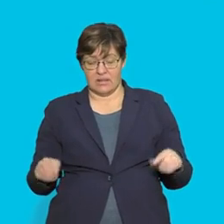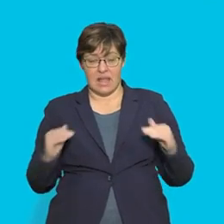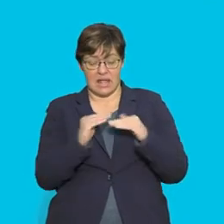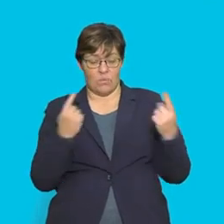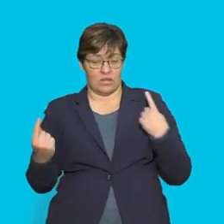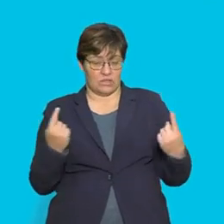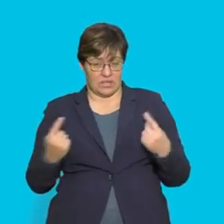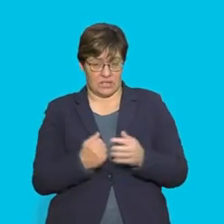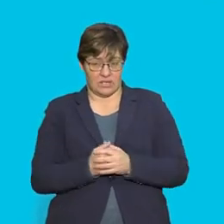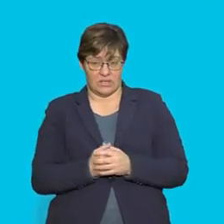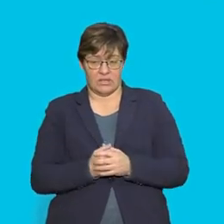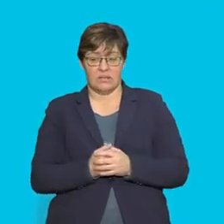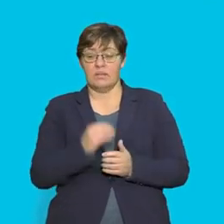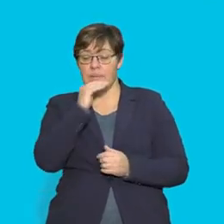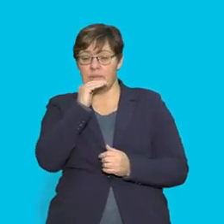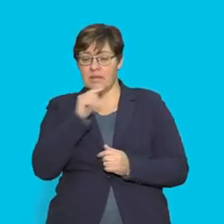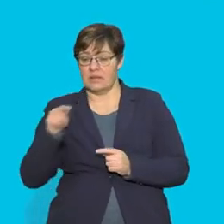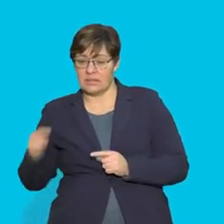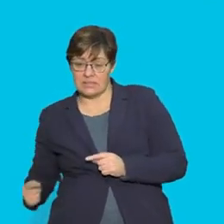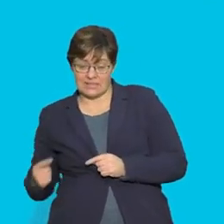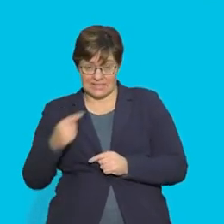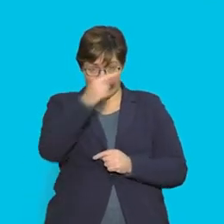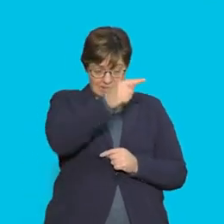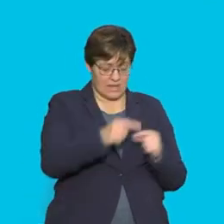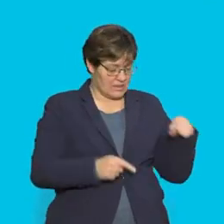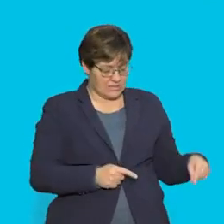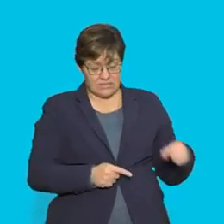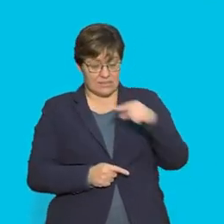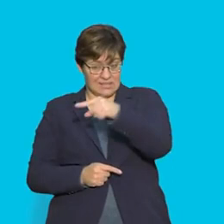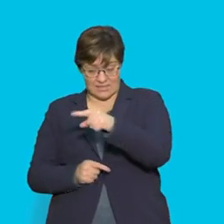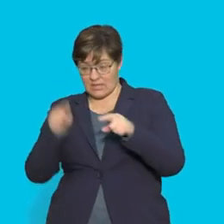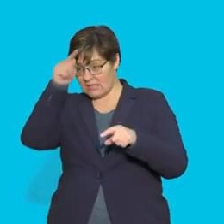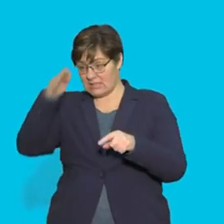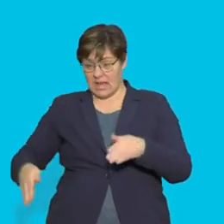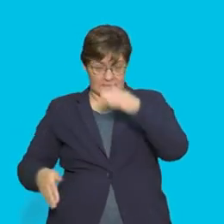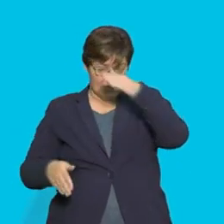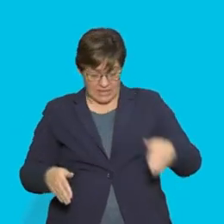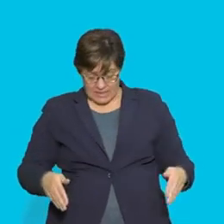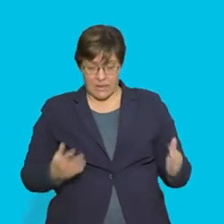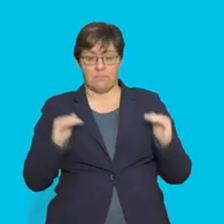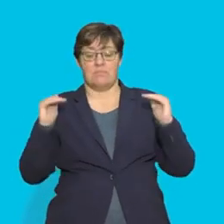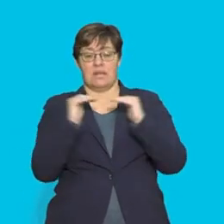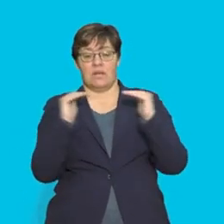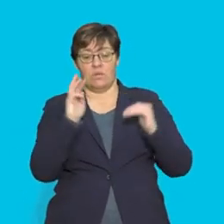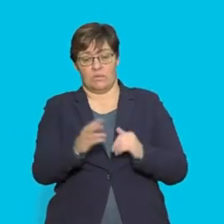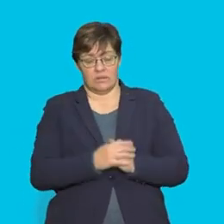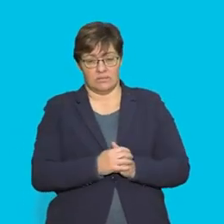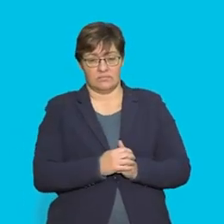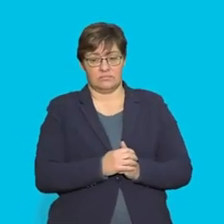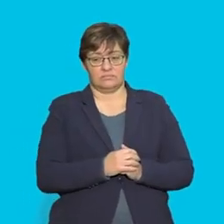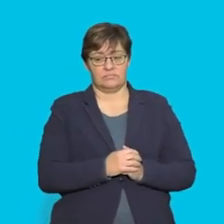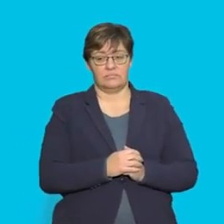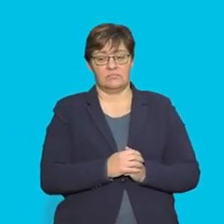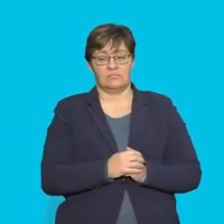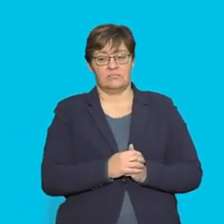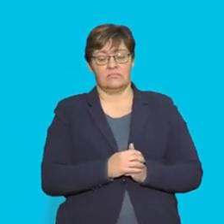that angle are equal to each other, it would therefore mean that the side opposite, which is this side here, and the